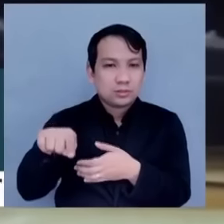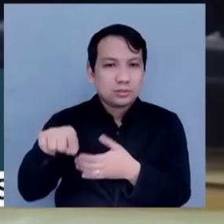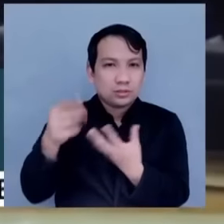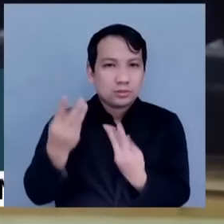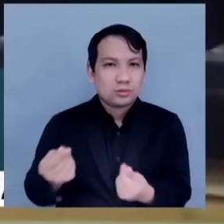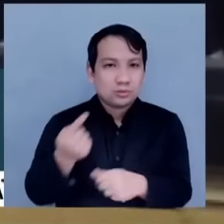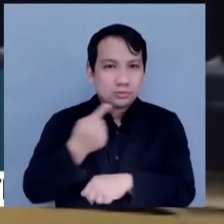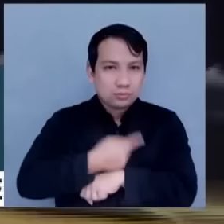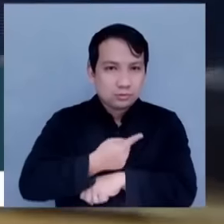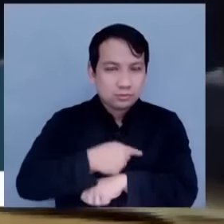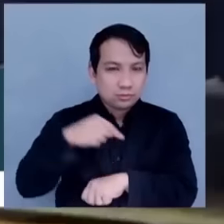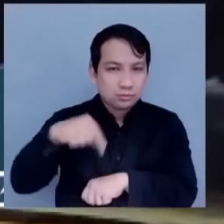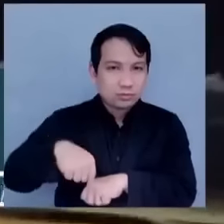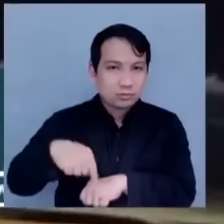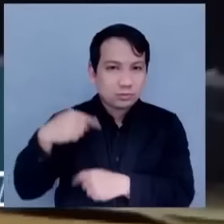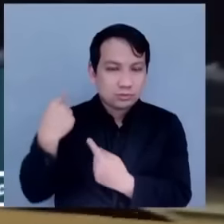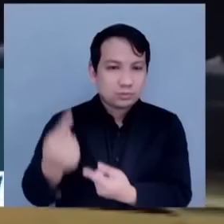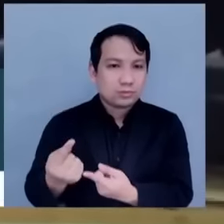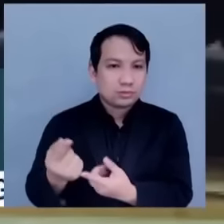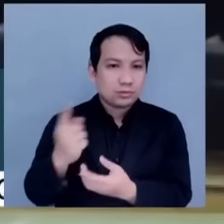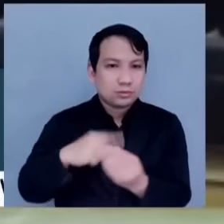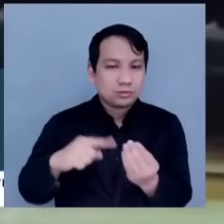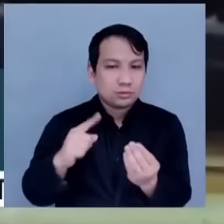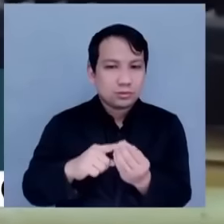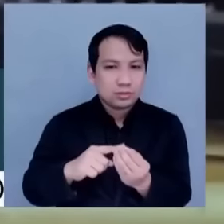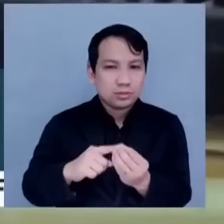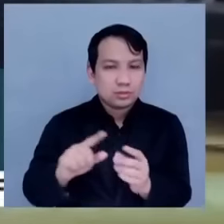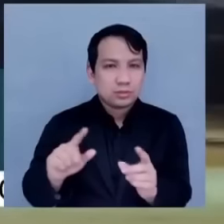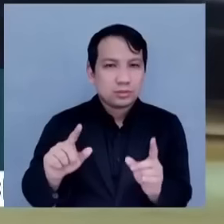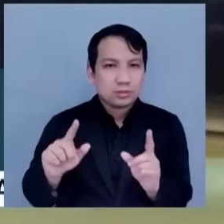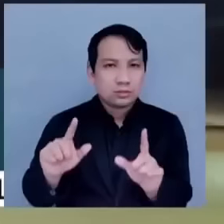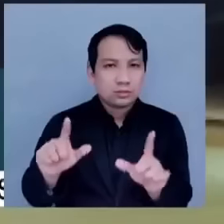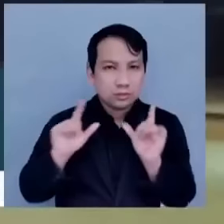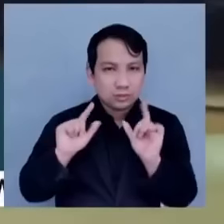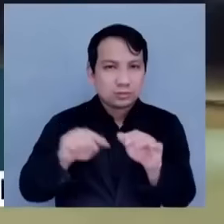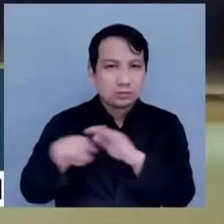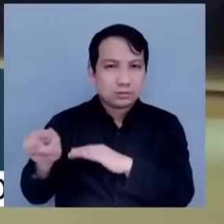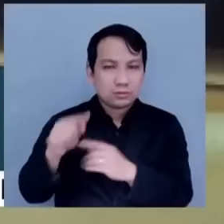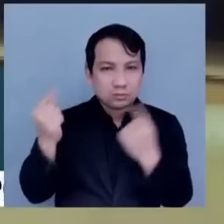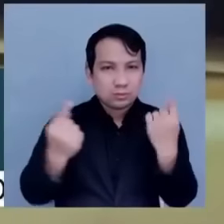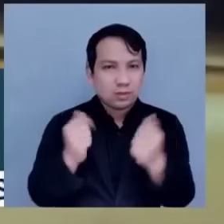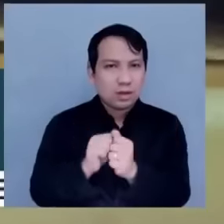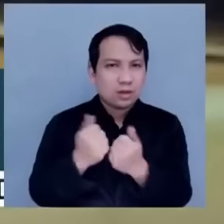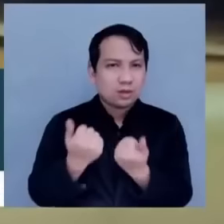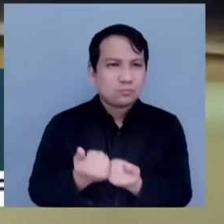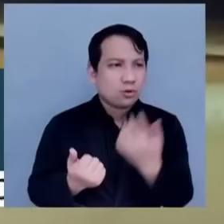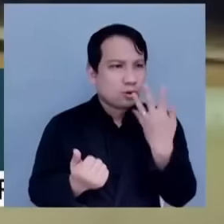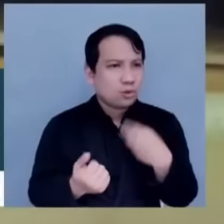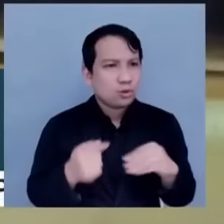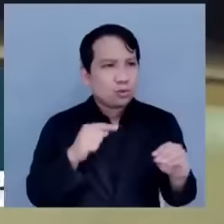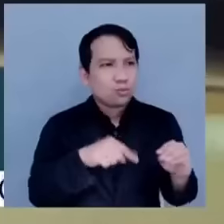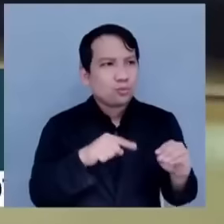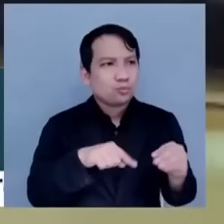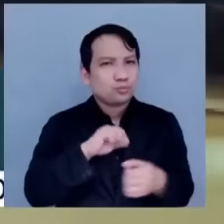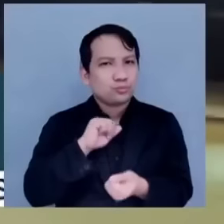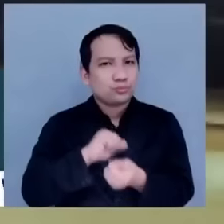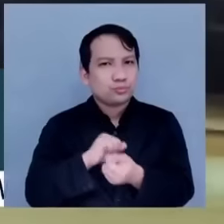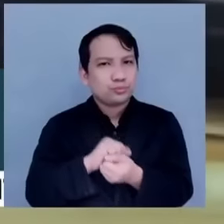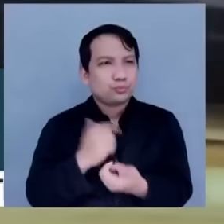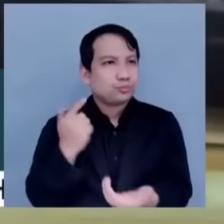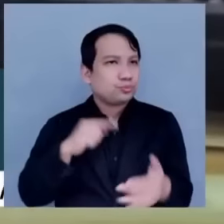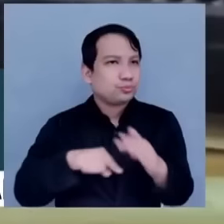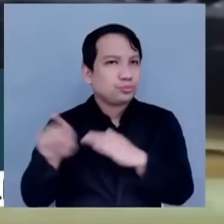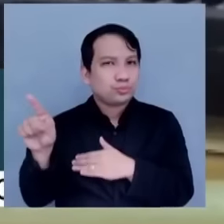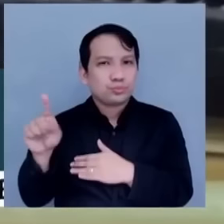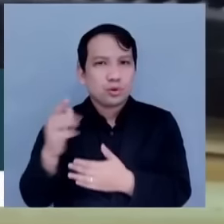na wala siya, di ba, during those time of fugitive siya. Yun naman ang concern ngayon ng Senate, eh, kung sino who are behind this escape.